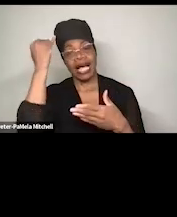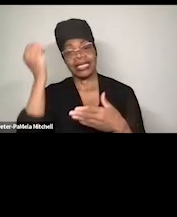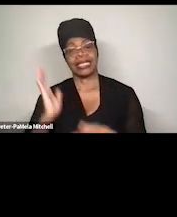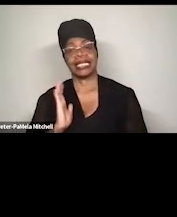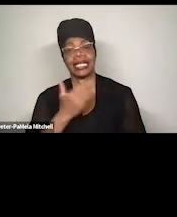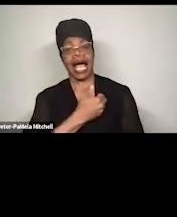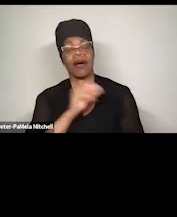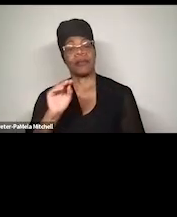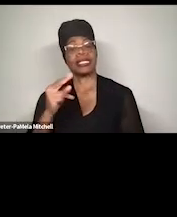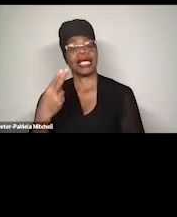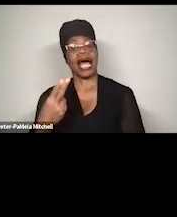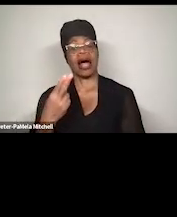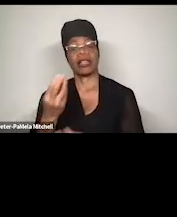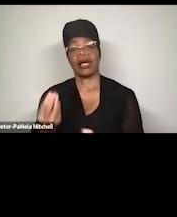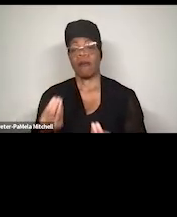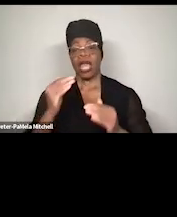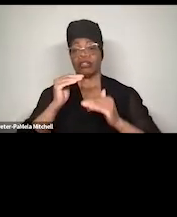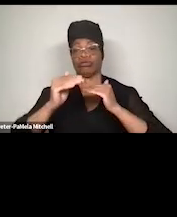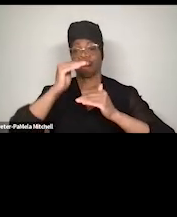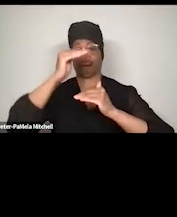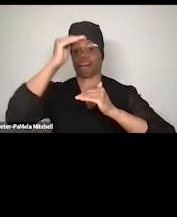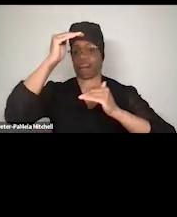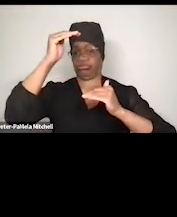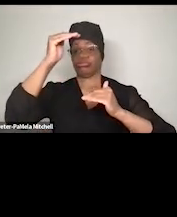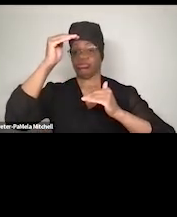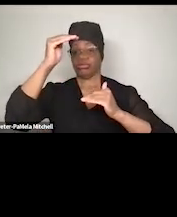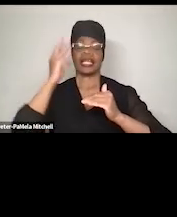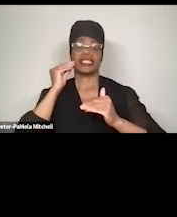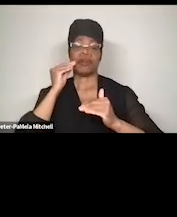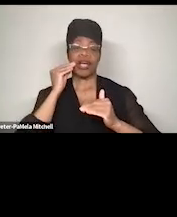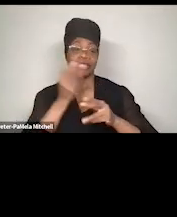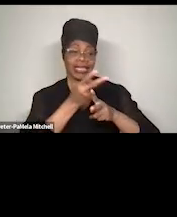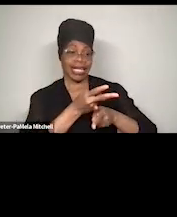is multidimensional and will experience periods of wellness